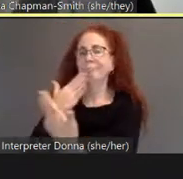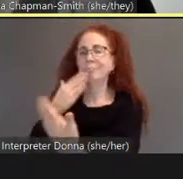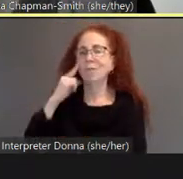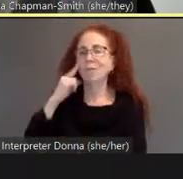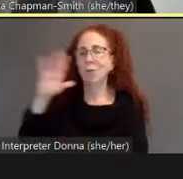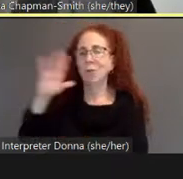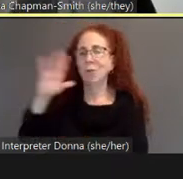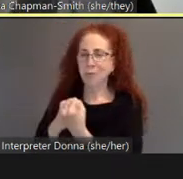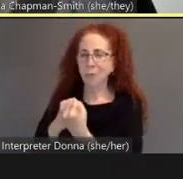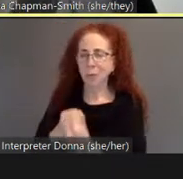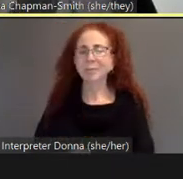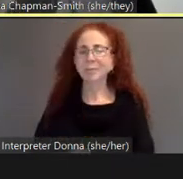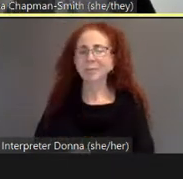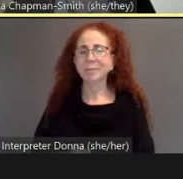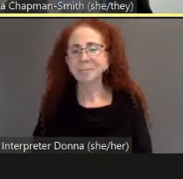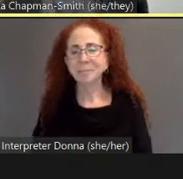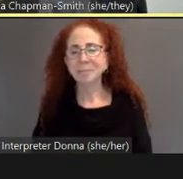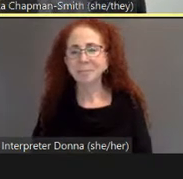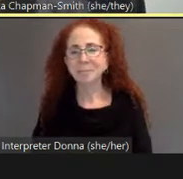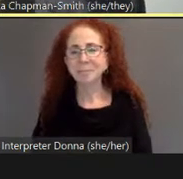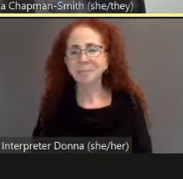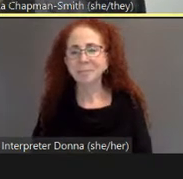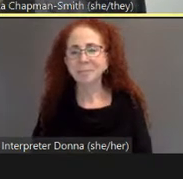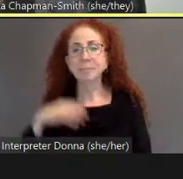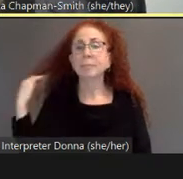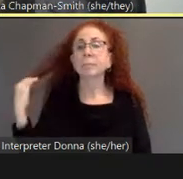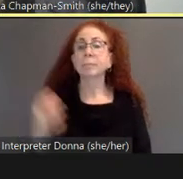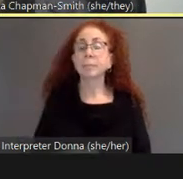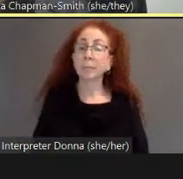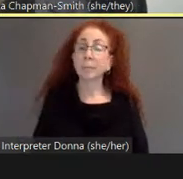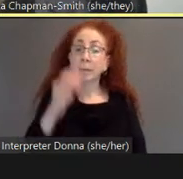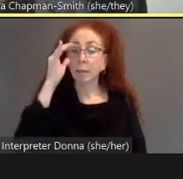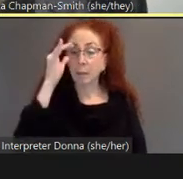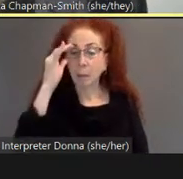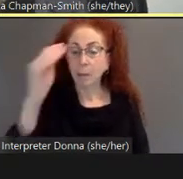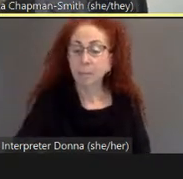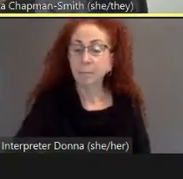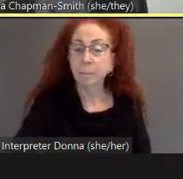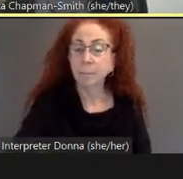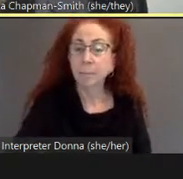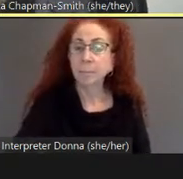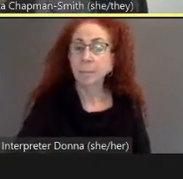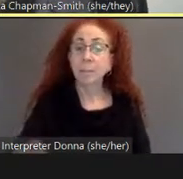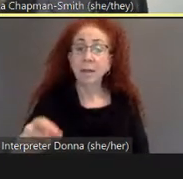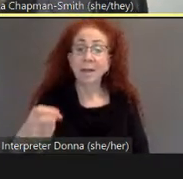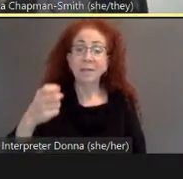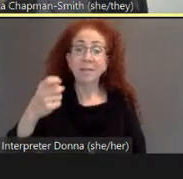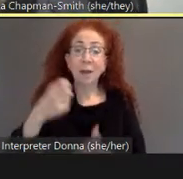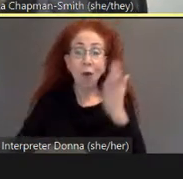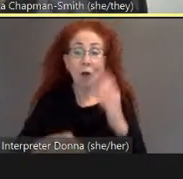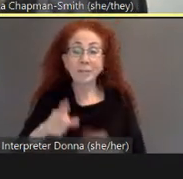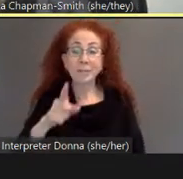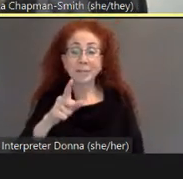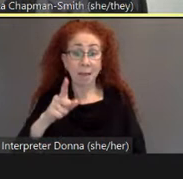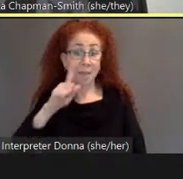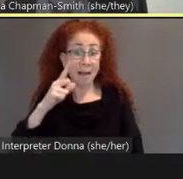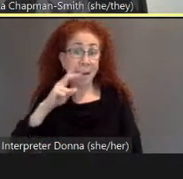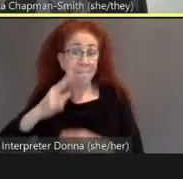support. The cost that I spoke about earlier does not include person power. This